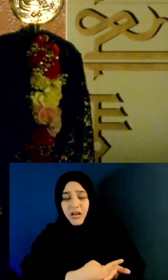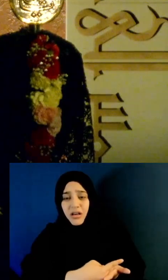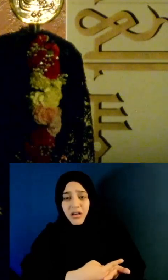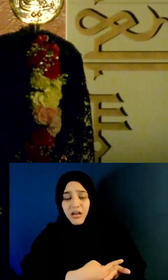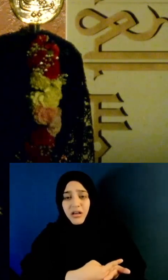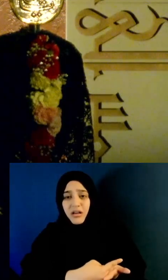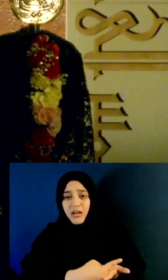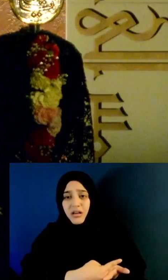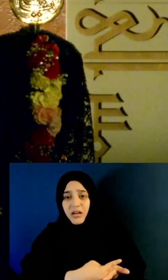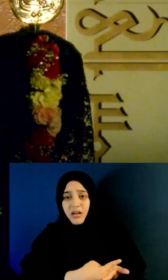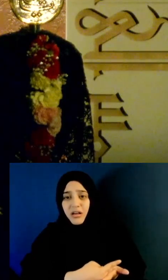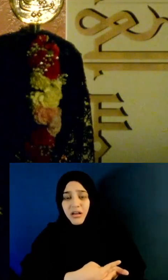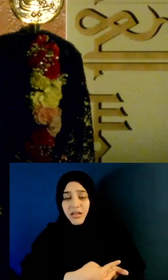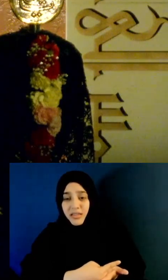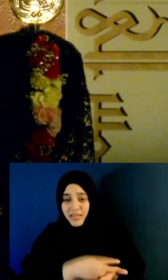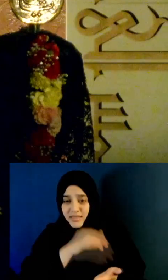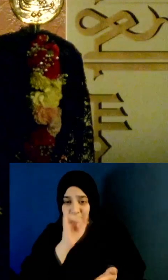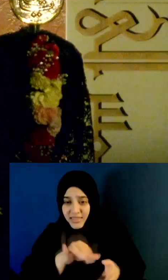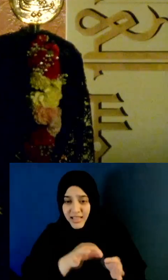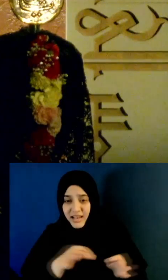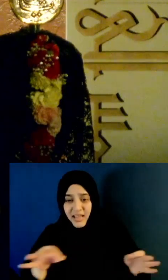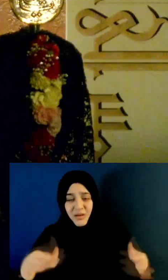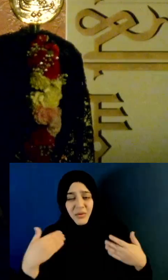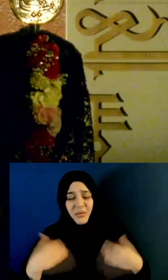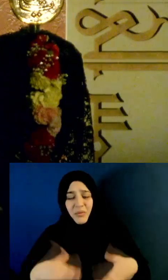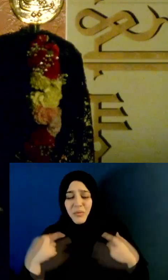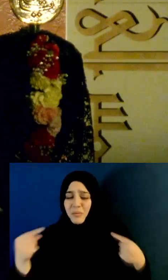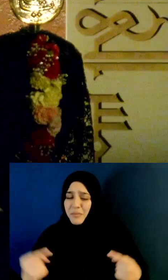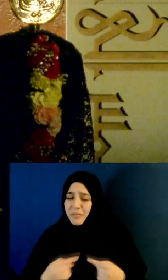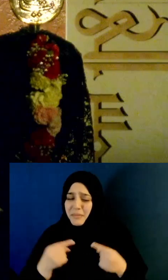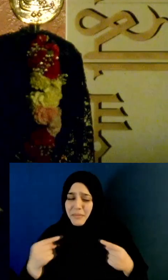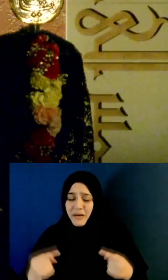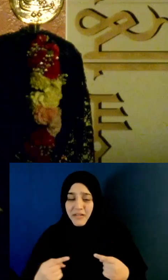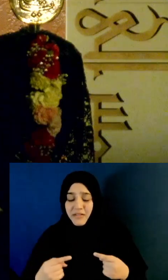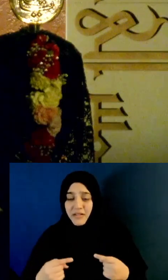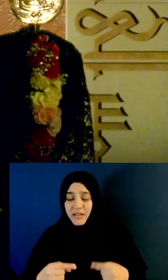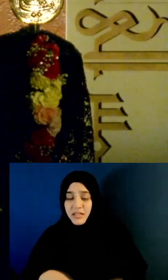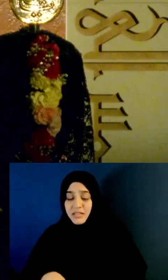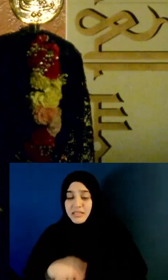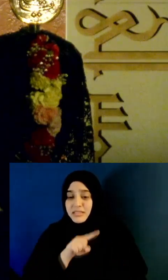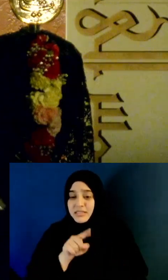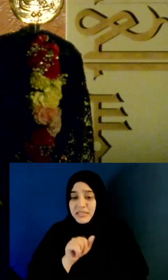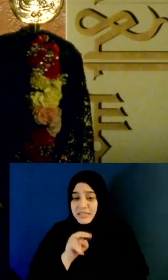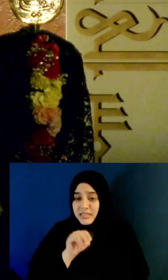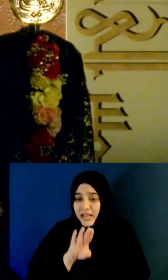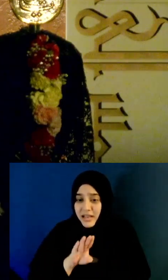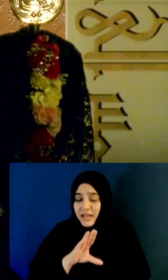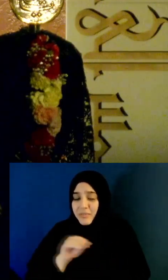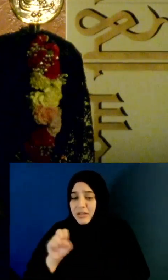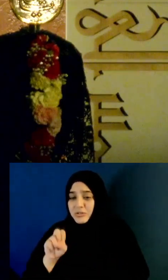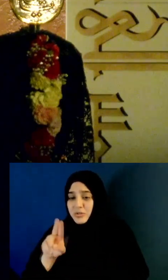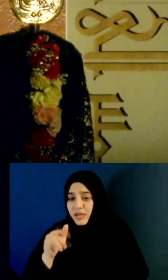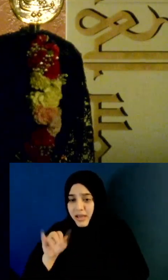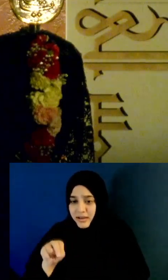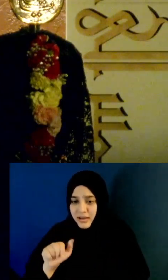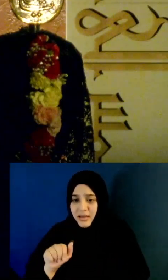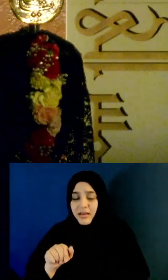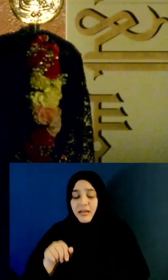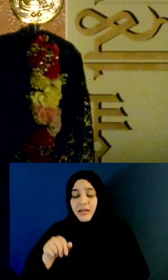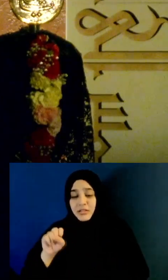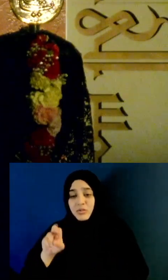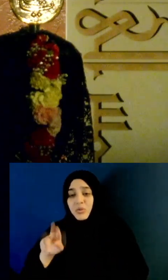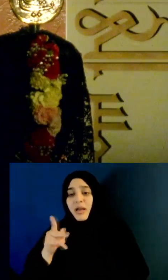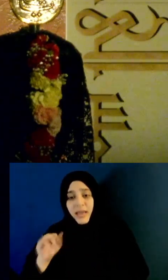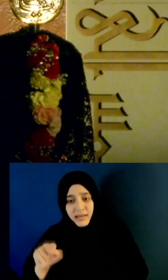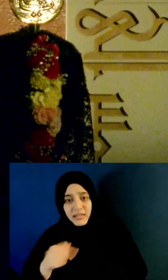But look at this line. It's the most painful line. Zainab asked Sukaina, "Why are you saying uncle is falling down?" She said,